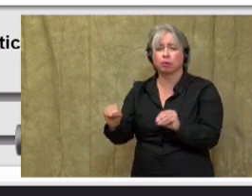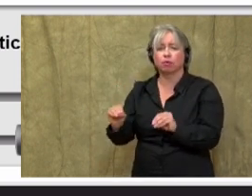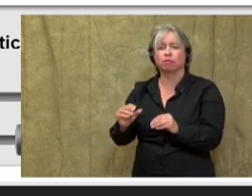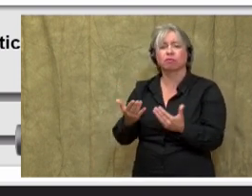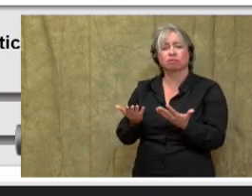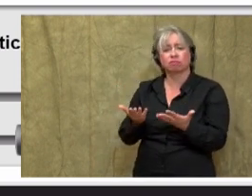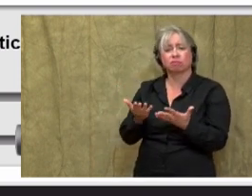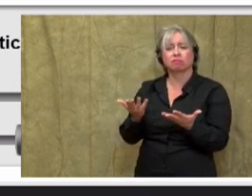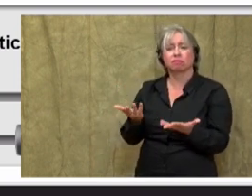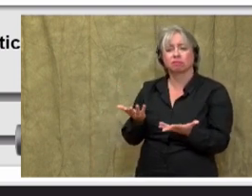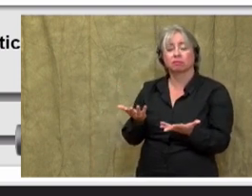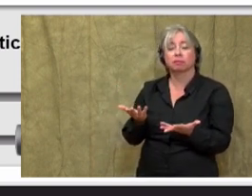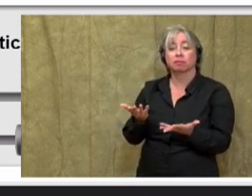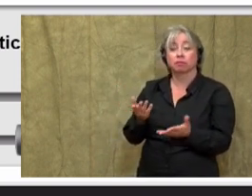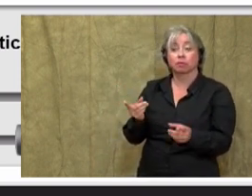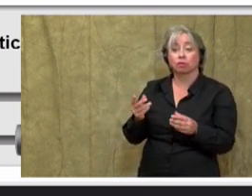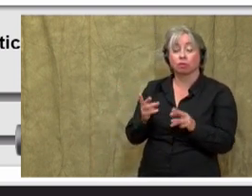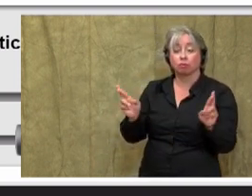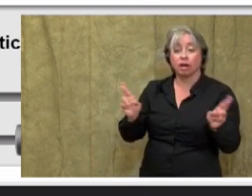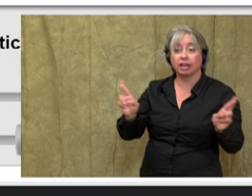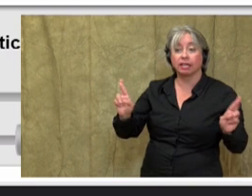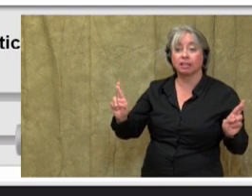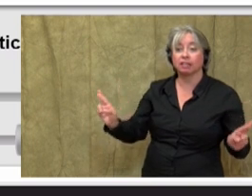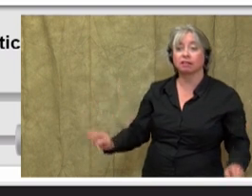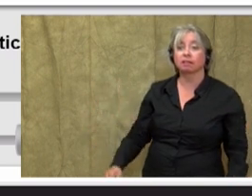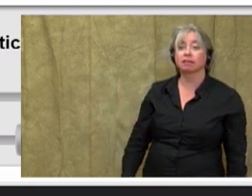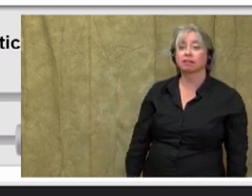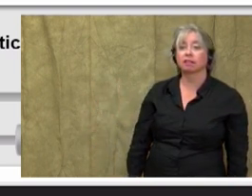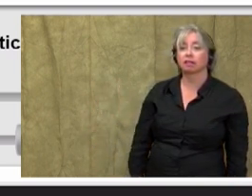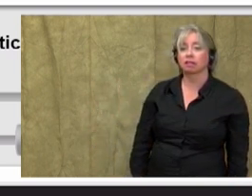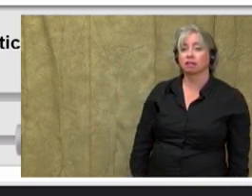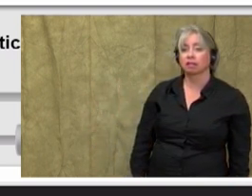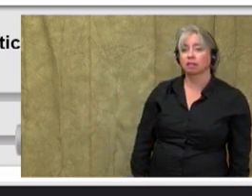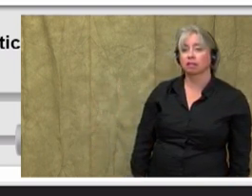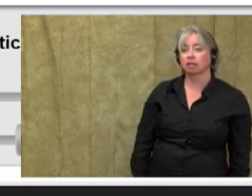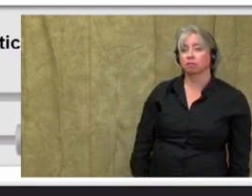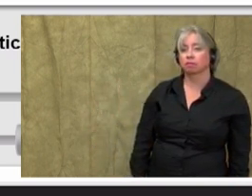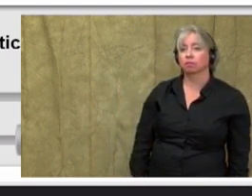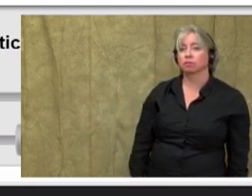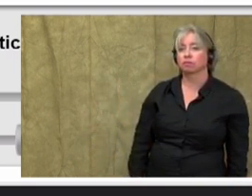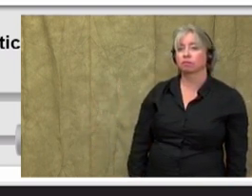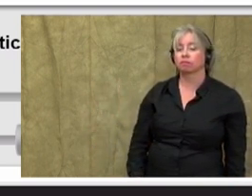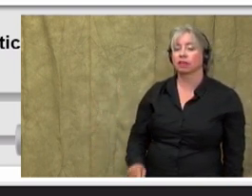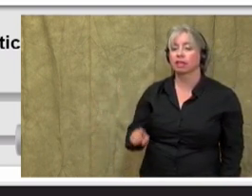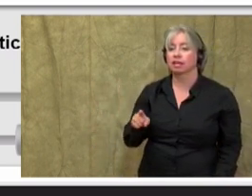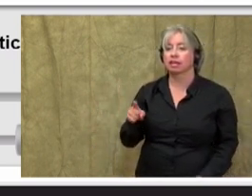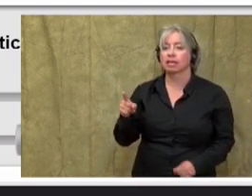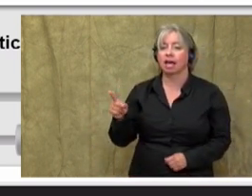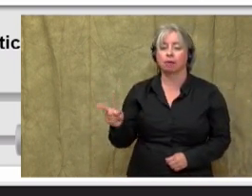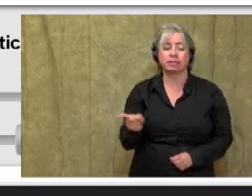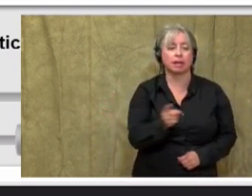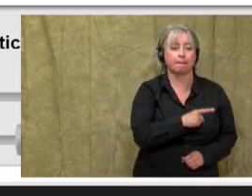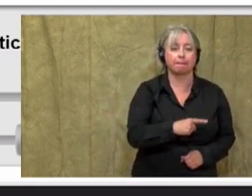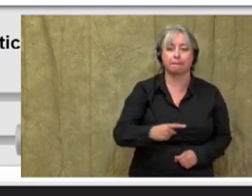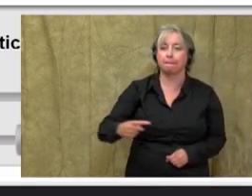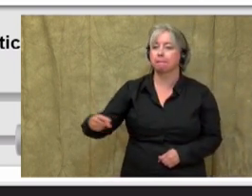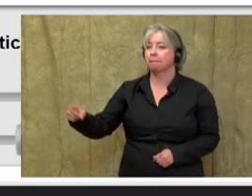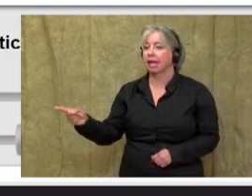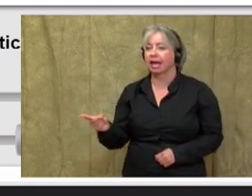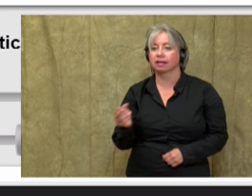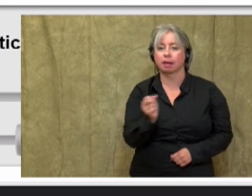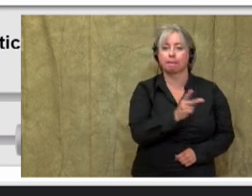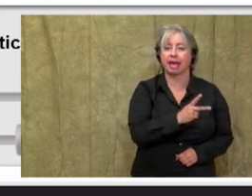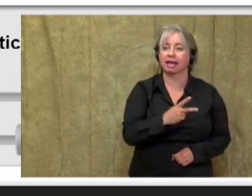mind? All right, I'm going to hit play. All right, so there's that back and forth motion. So we have our